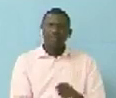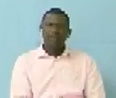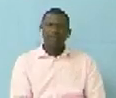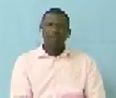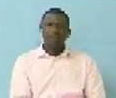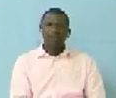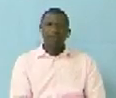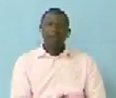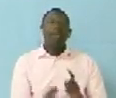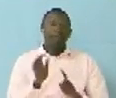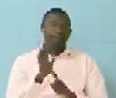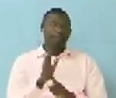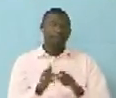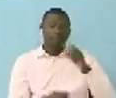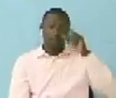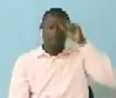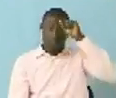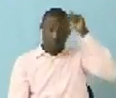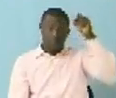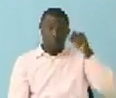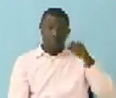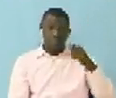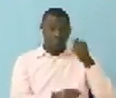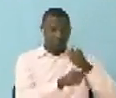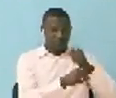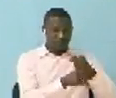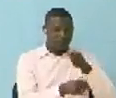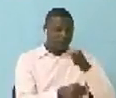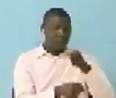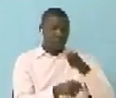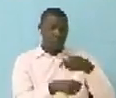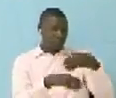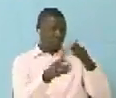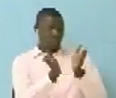He put together this panel.